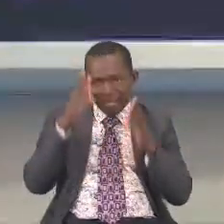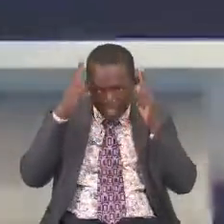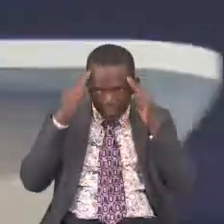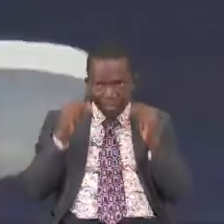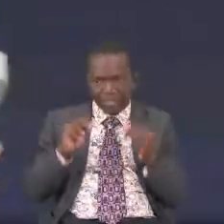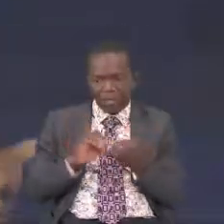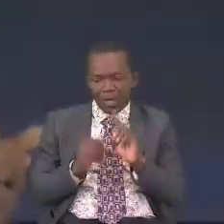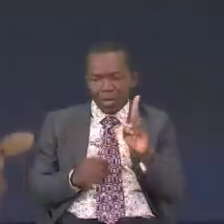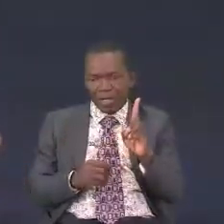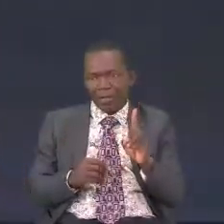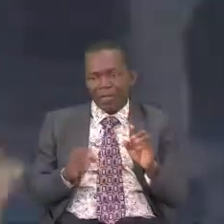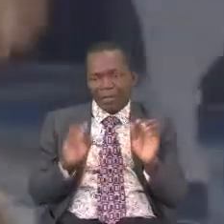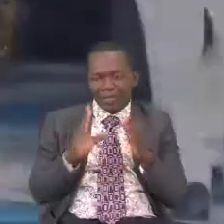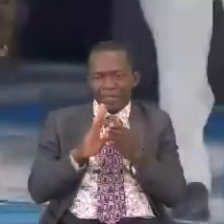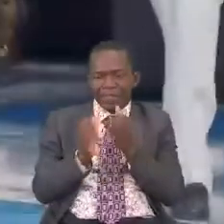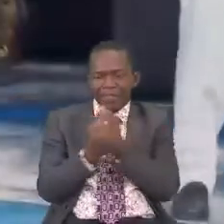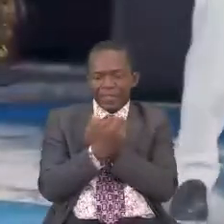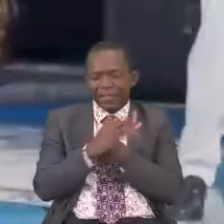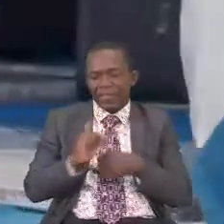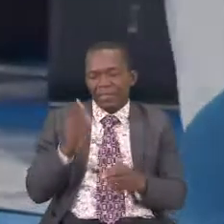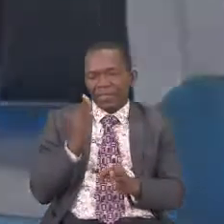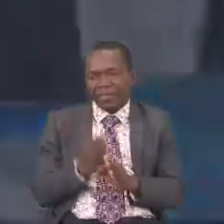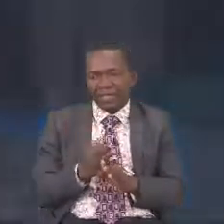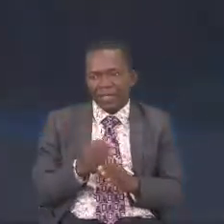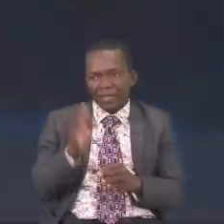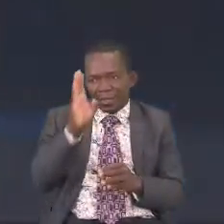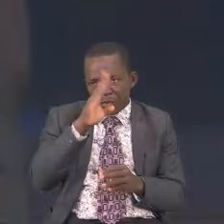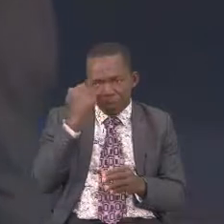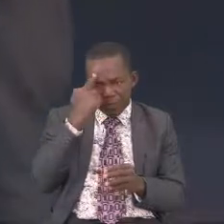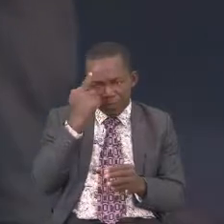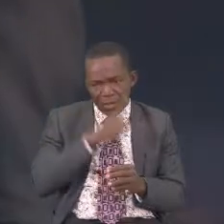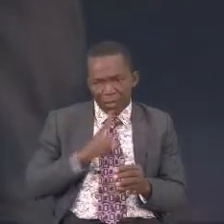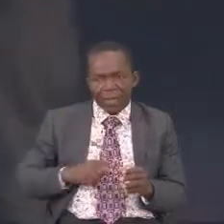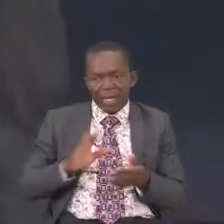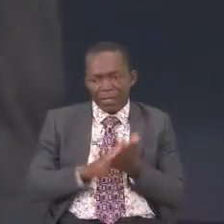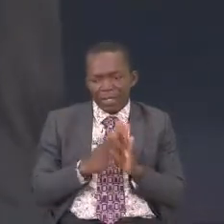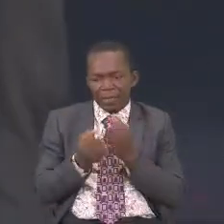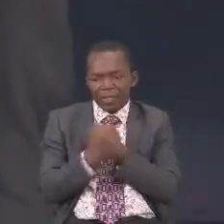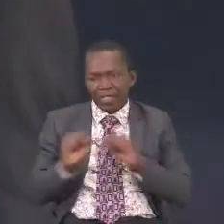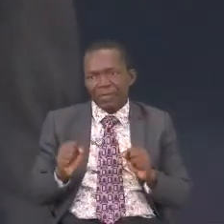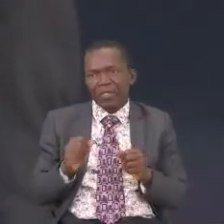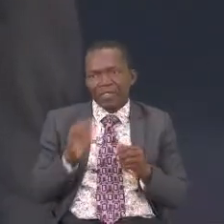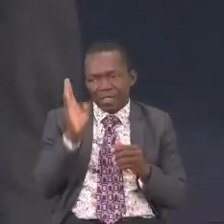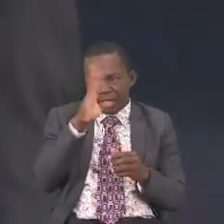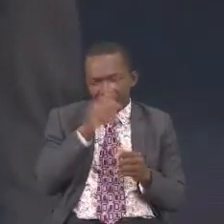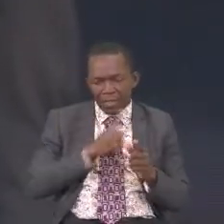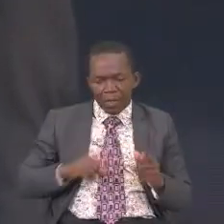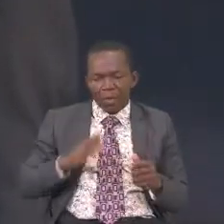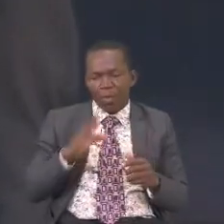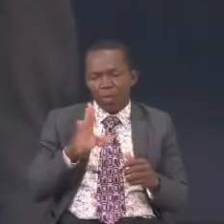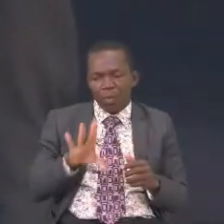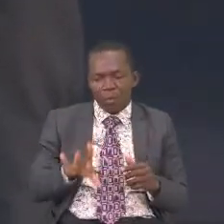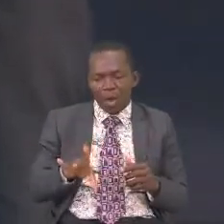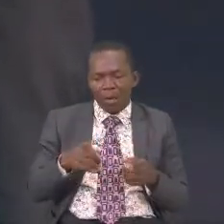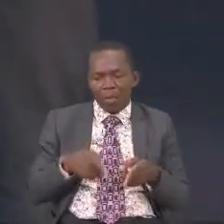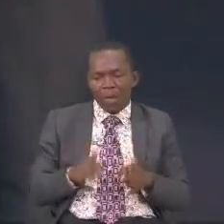you sought for the salvation of the Lord. Seek ye the Lord while he may be found. Call ye upon him